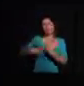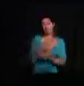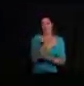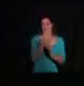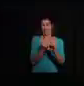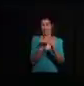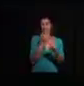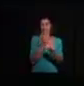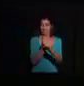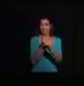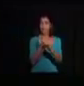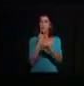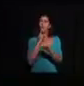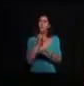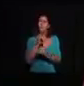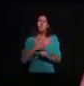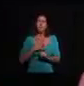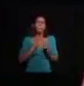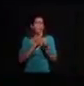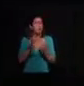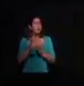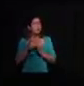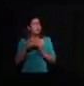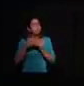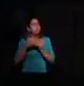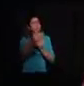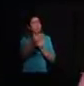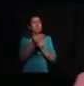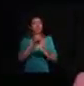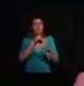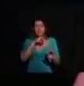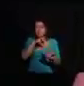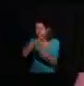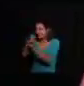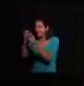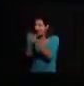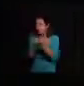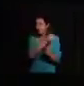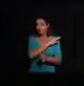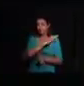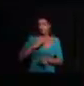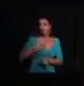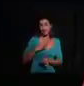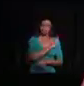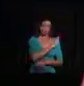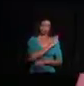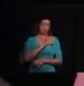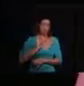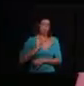forward. And I've always been checking in with the staff and the board about the direction we're moving in.